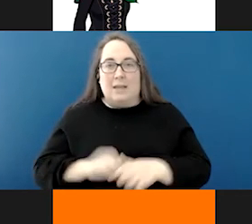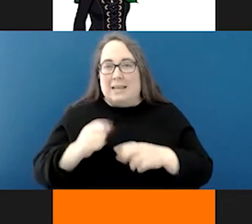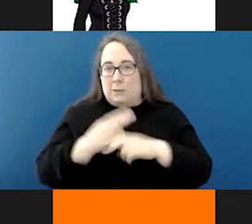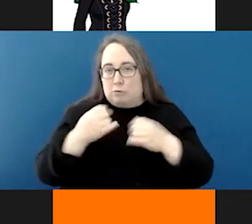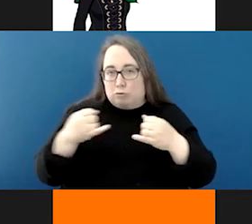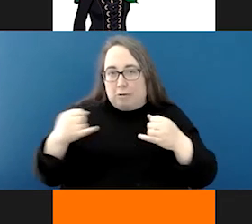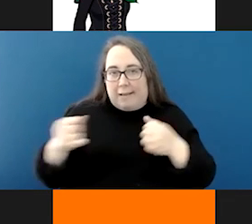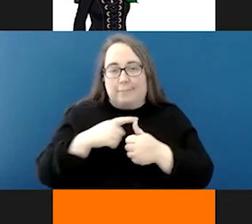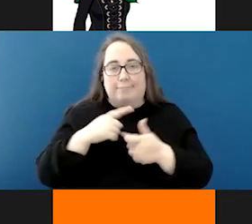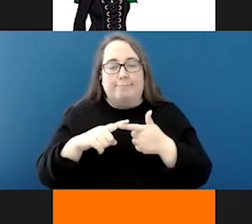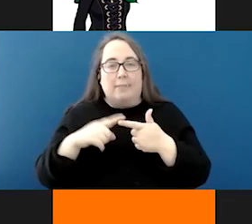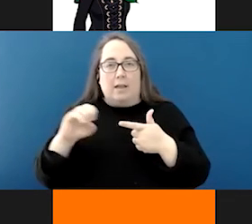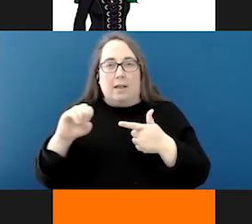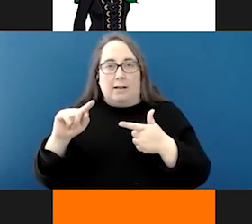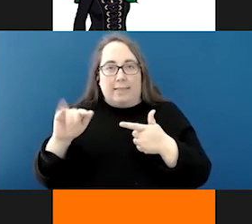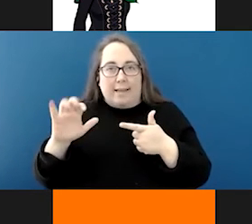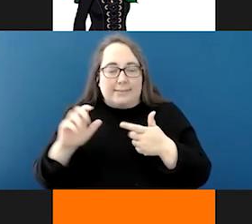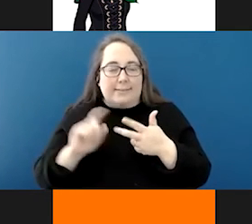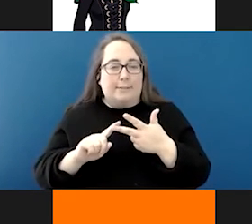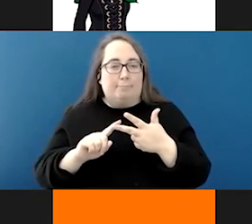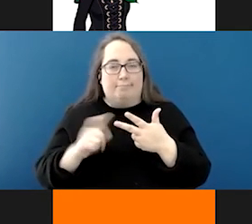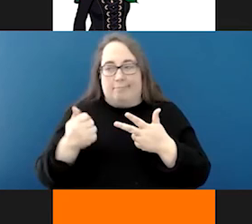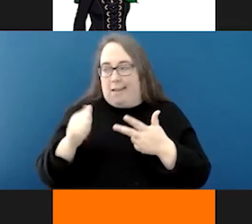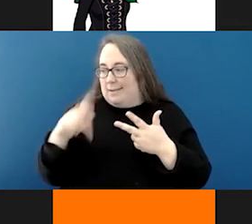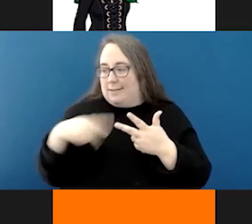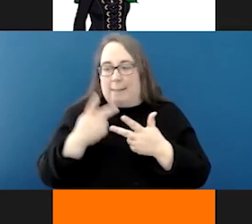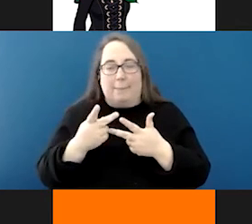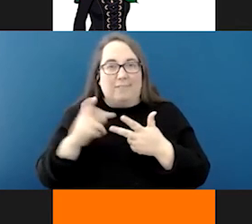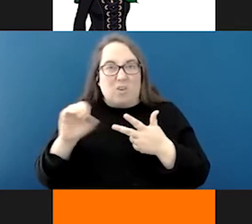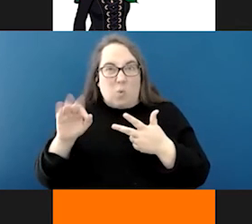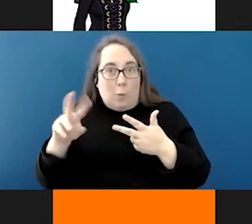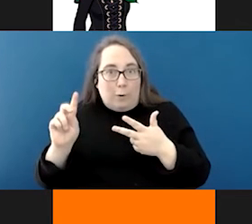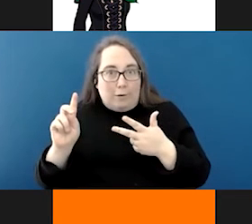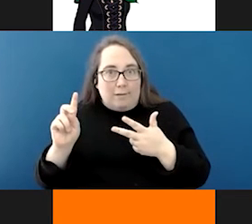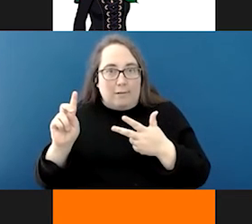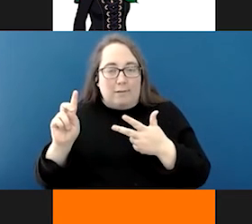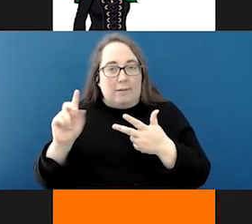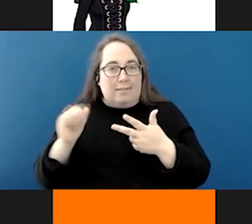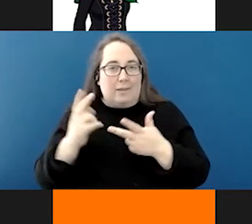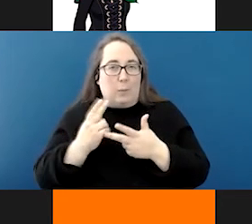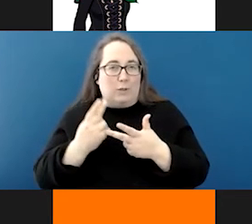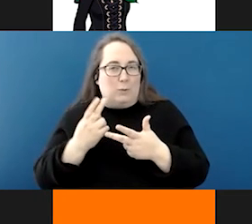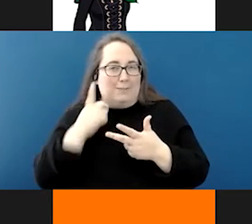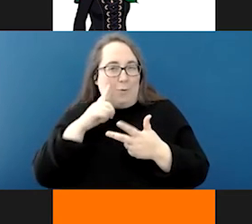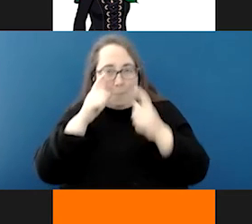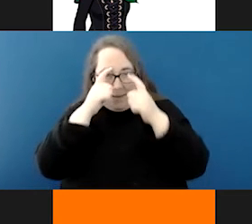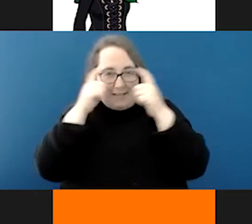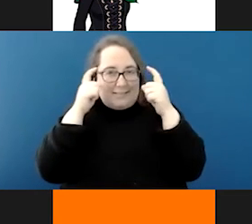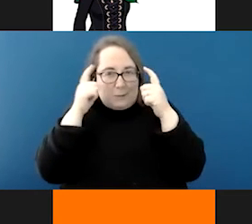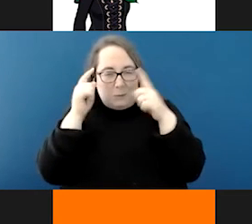or elastic or any type of cord that you would like to use for your mask to stay on